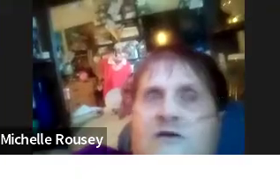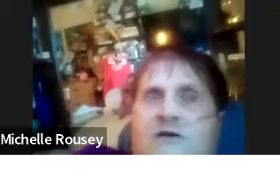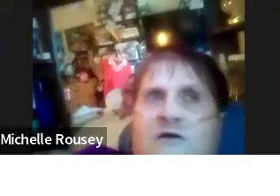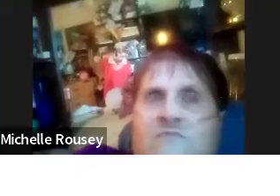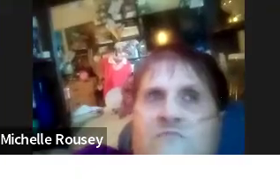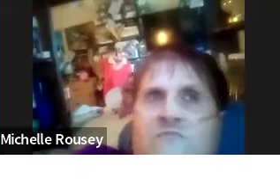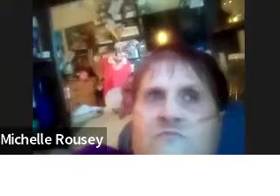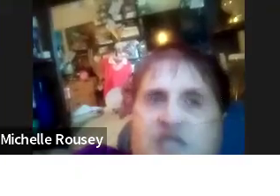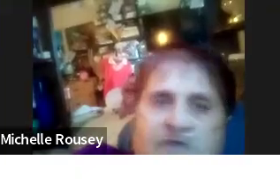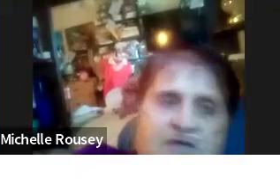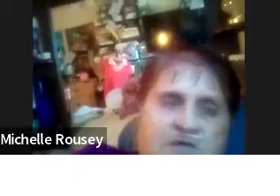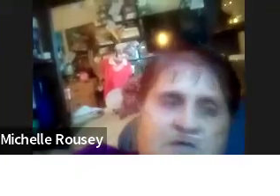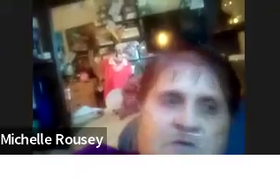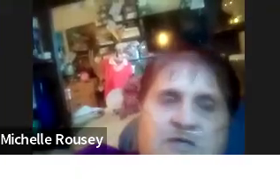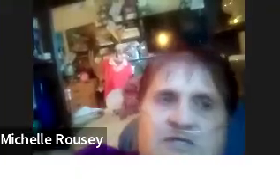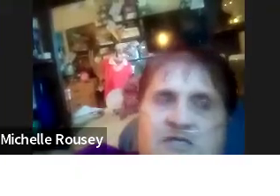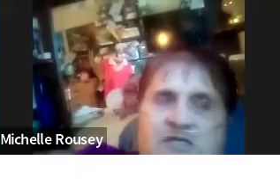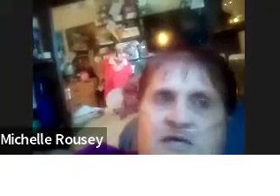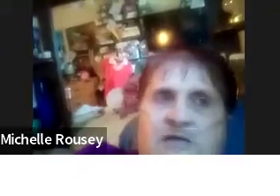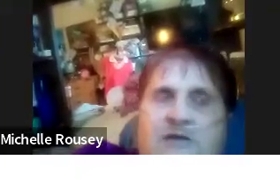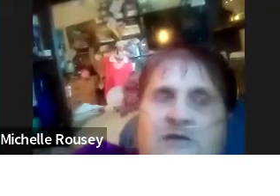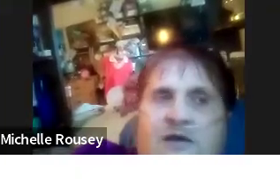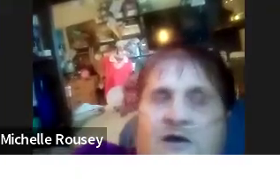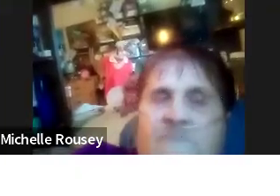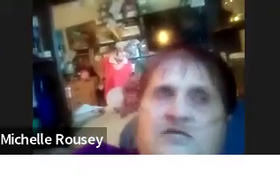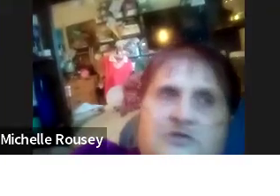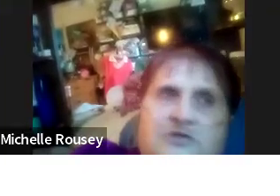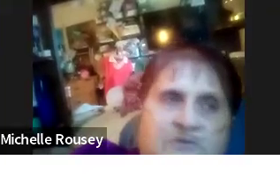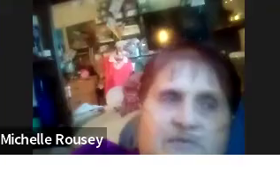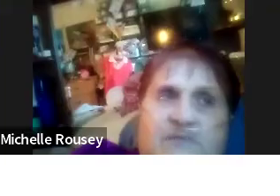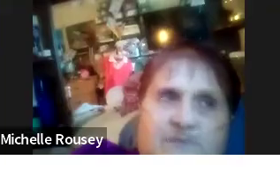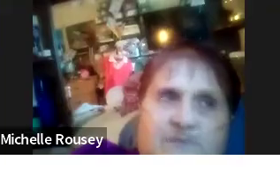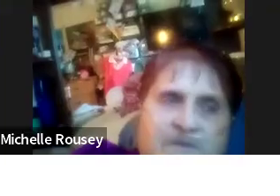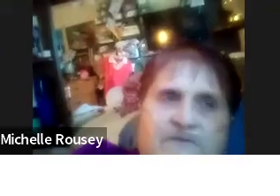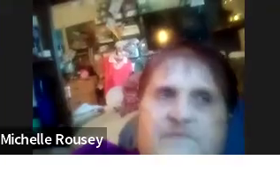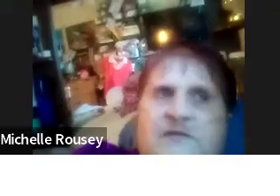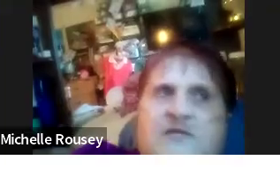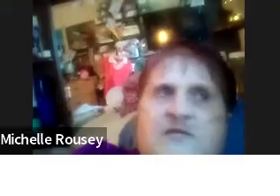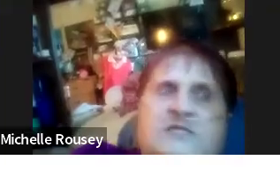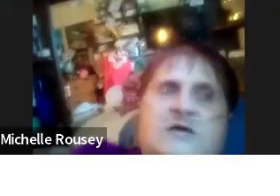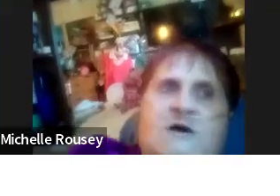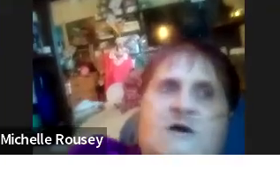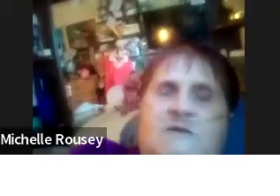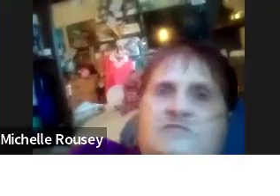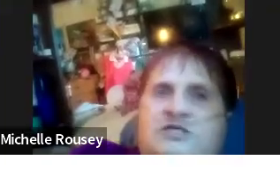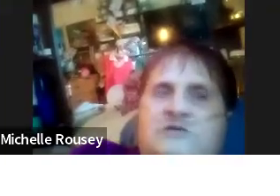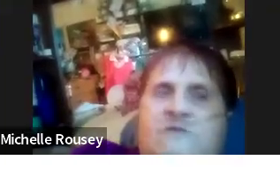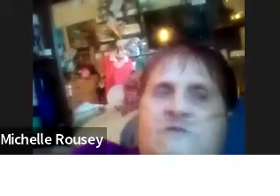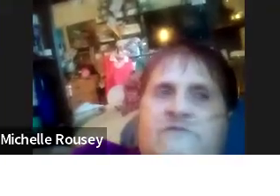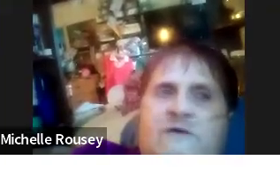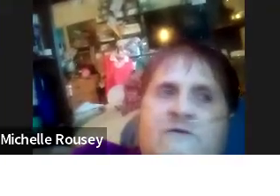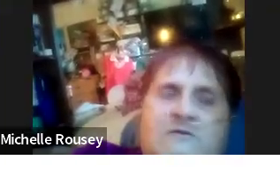on reaching out to the communities and seniors and people with disabilities, just